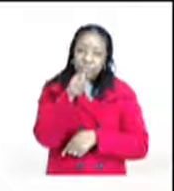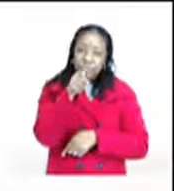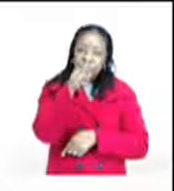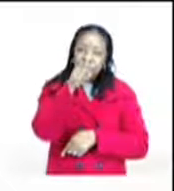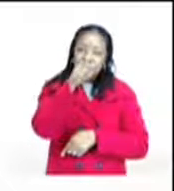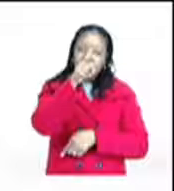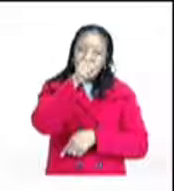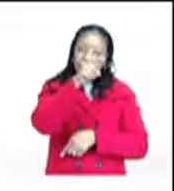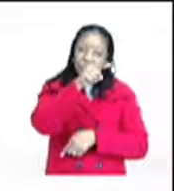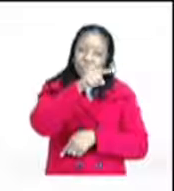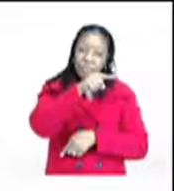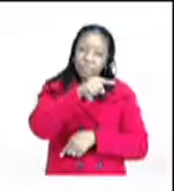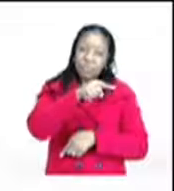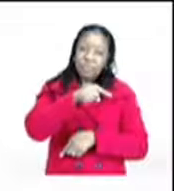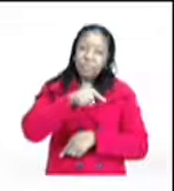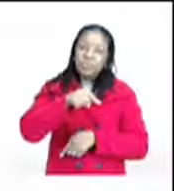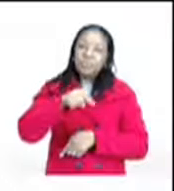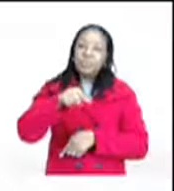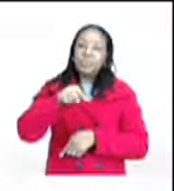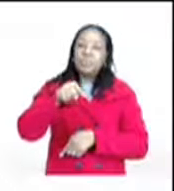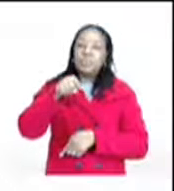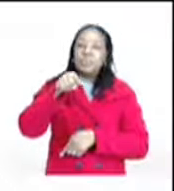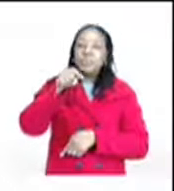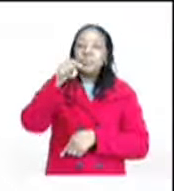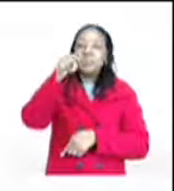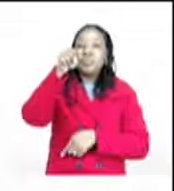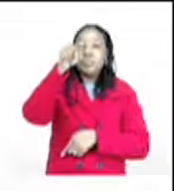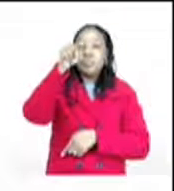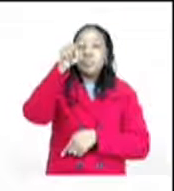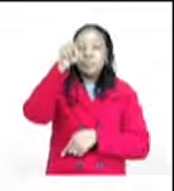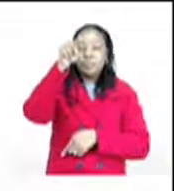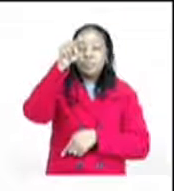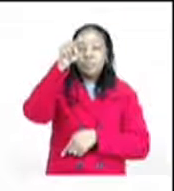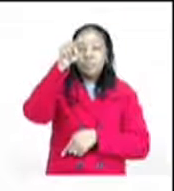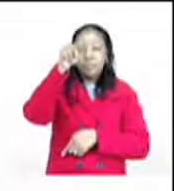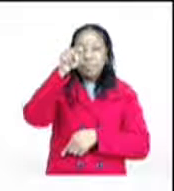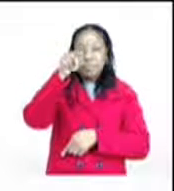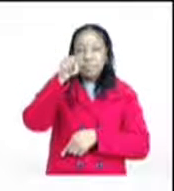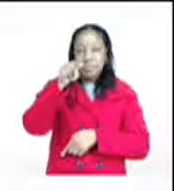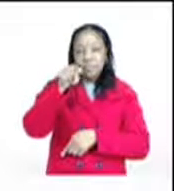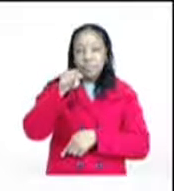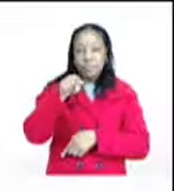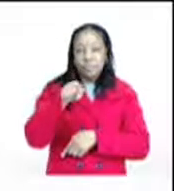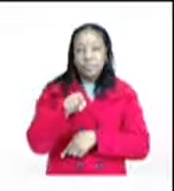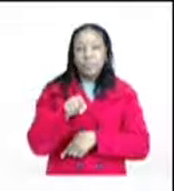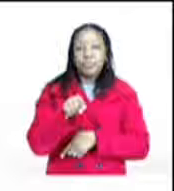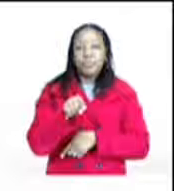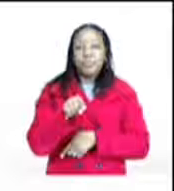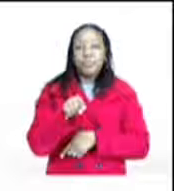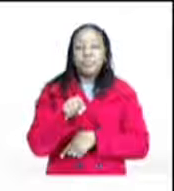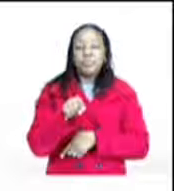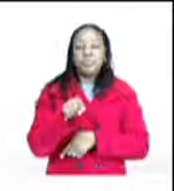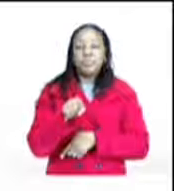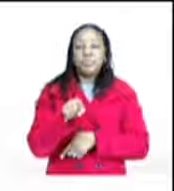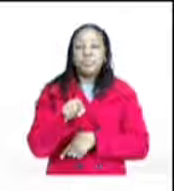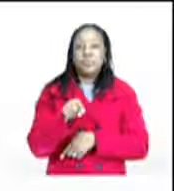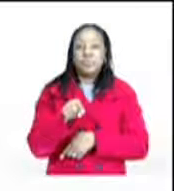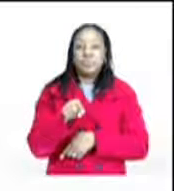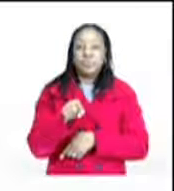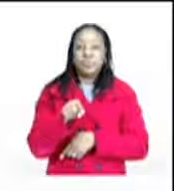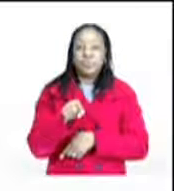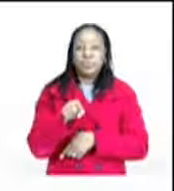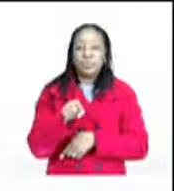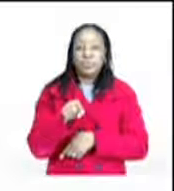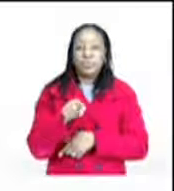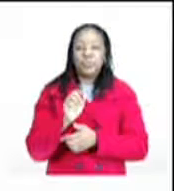following the arrow. Go right round the D's tummy and straight up,